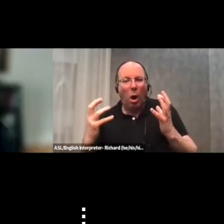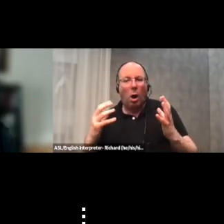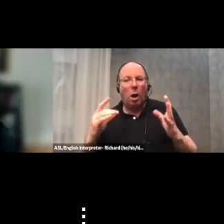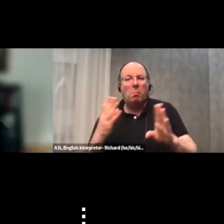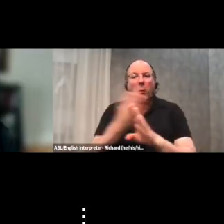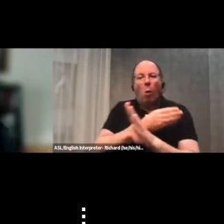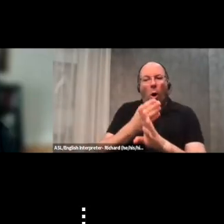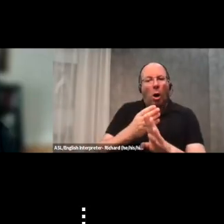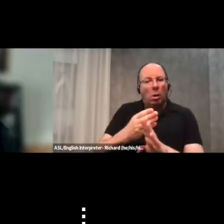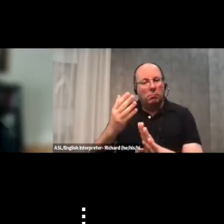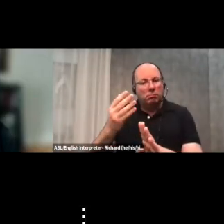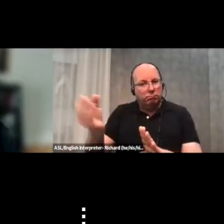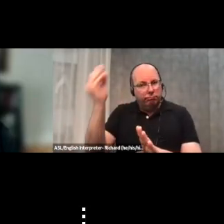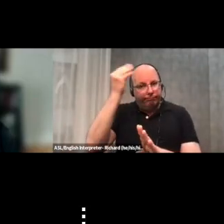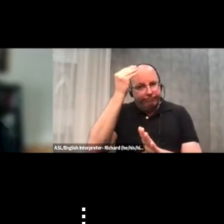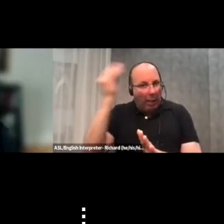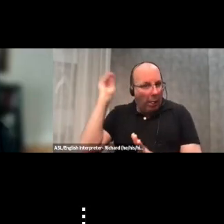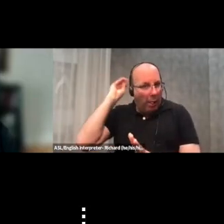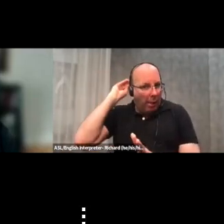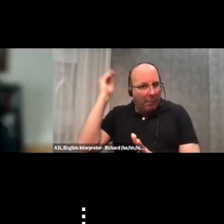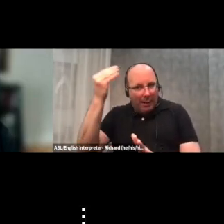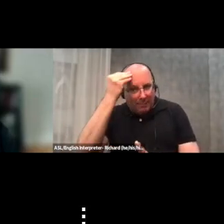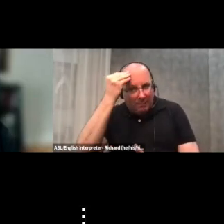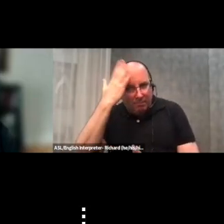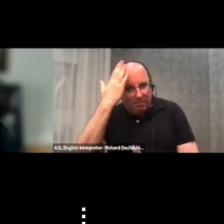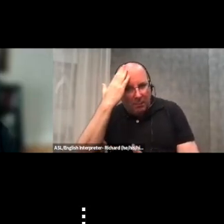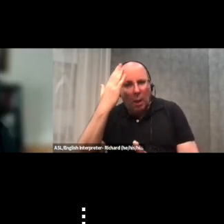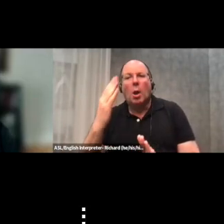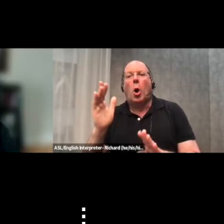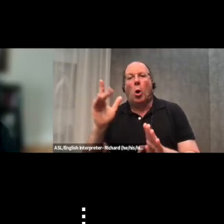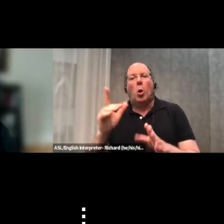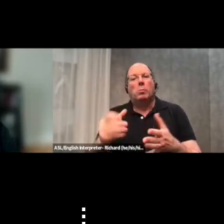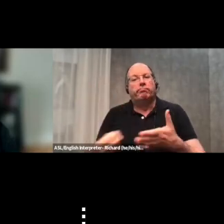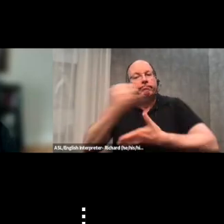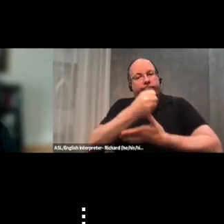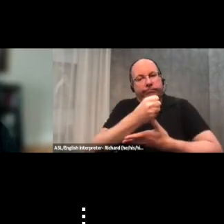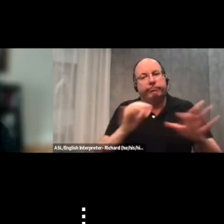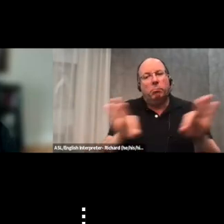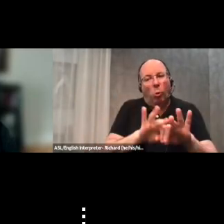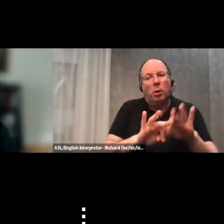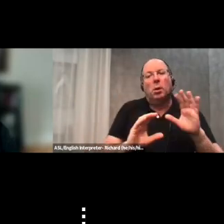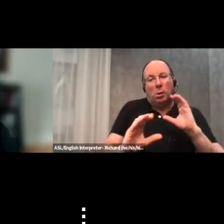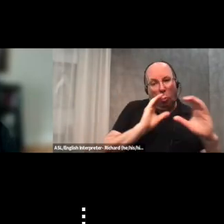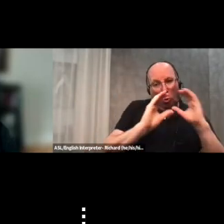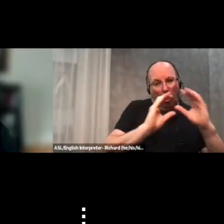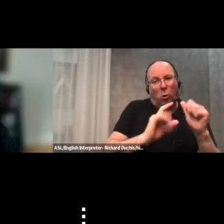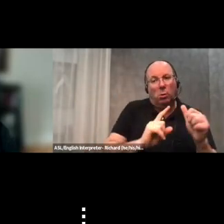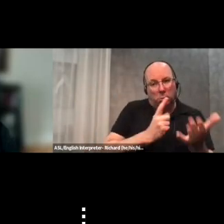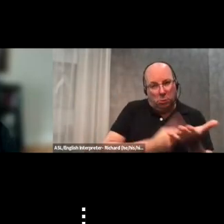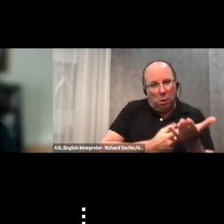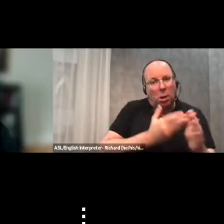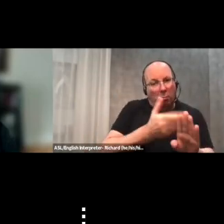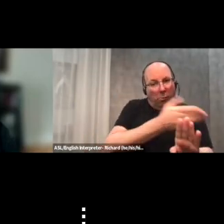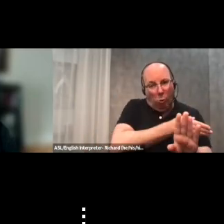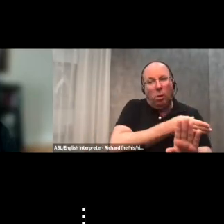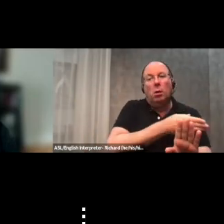mind. So definitely making it a priority to focus on the communication before and making